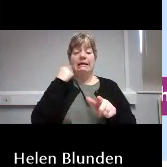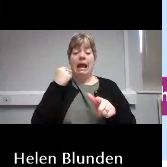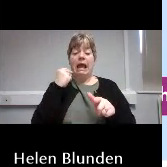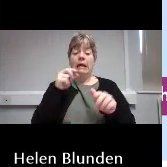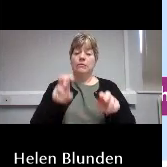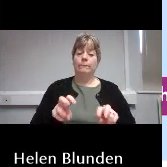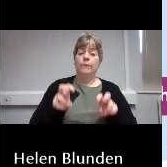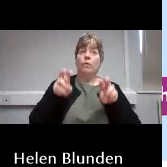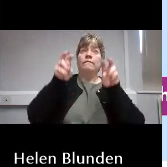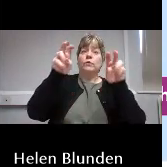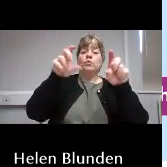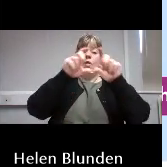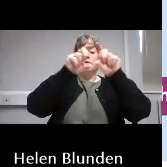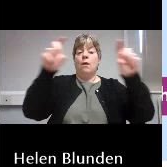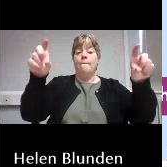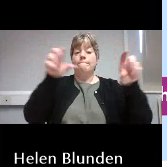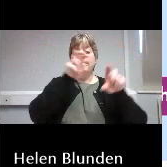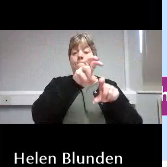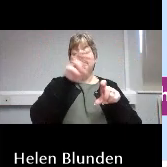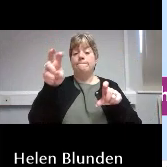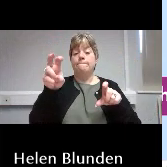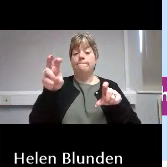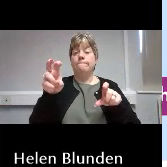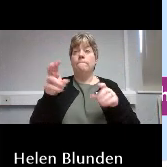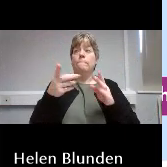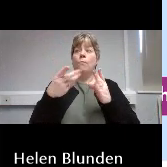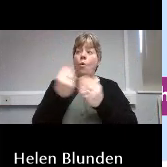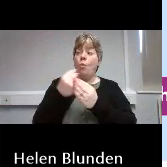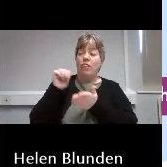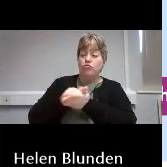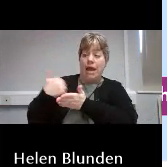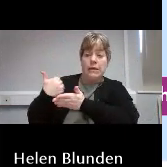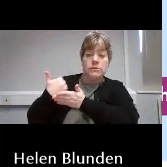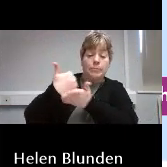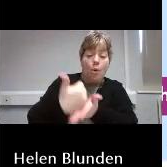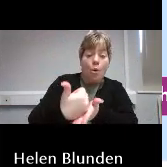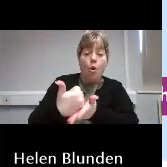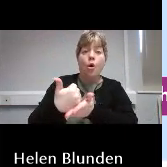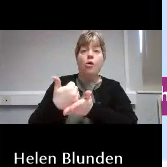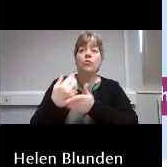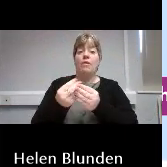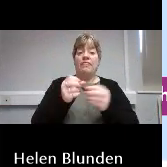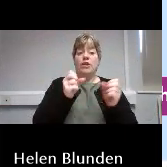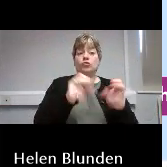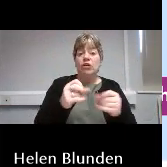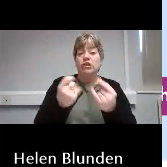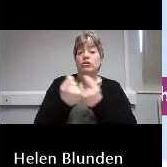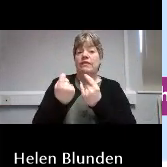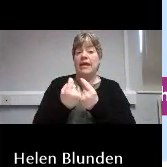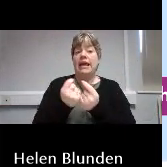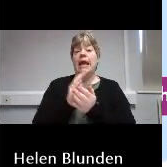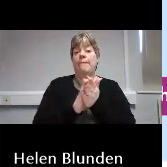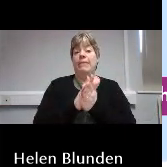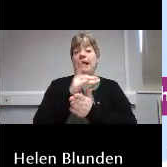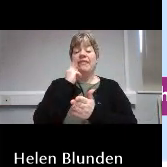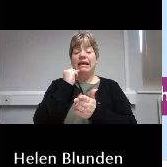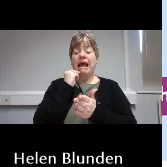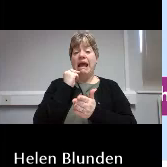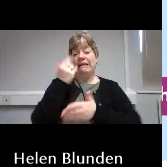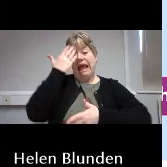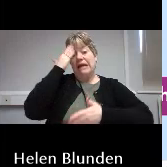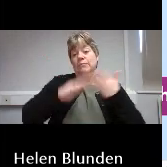top of the diagram, and with support and with strategies to be able to